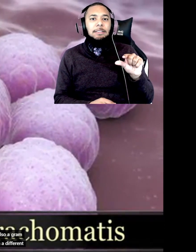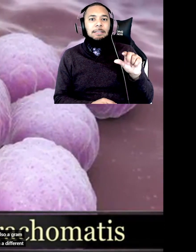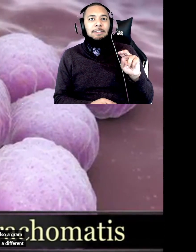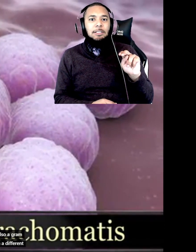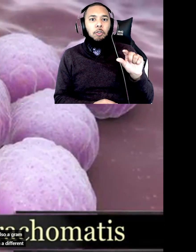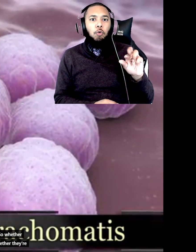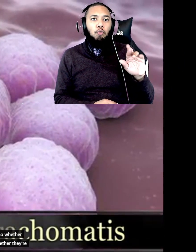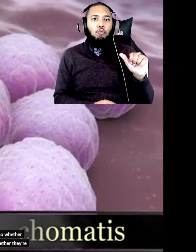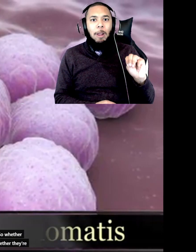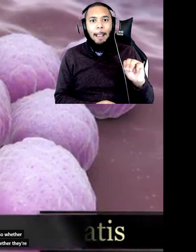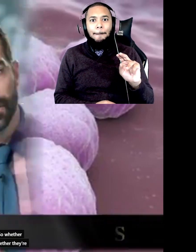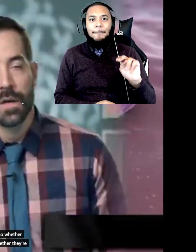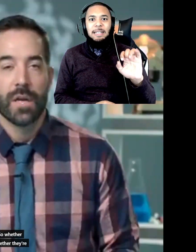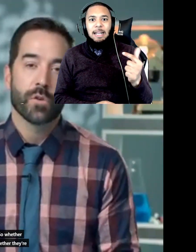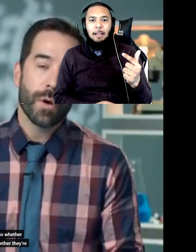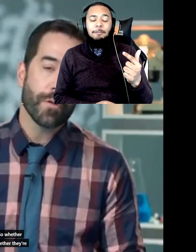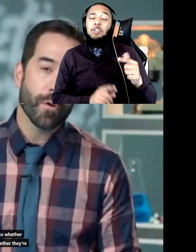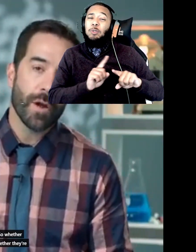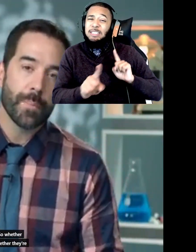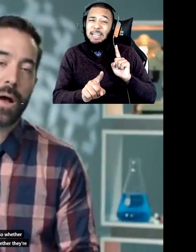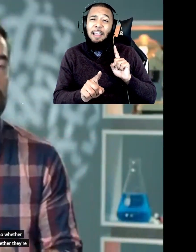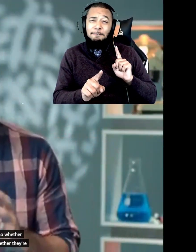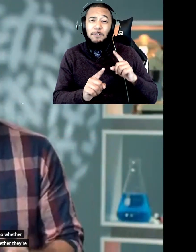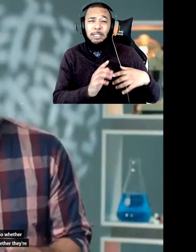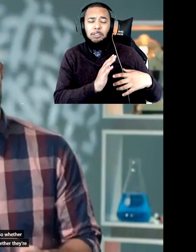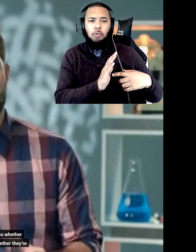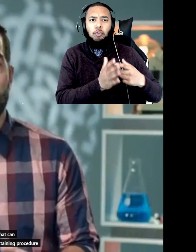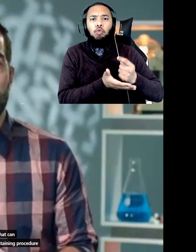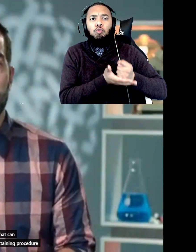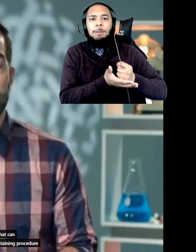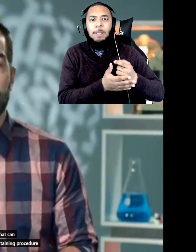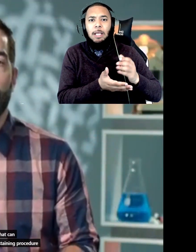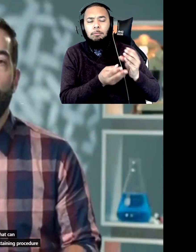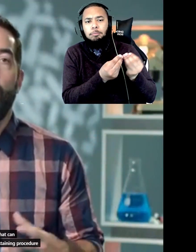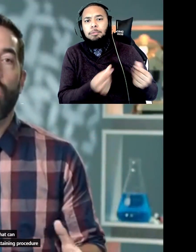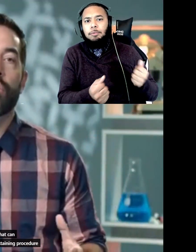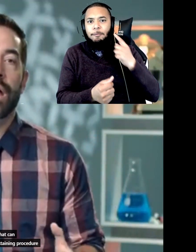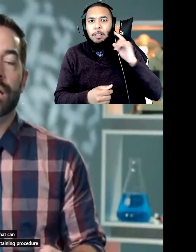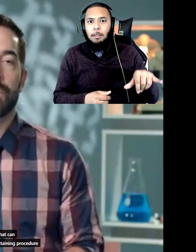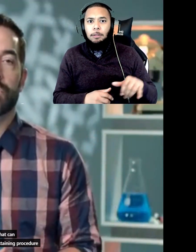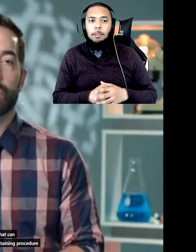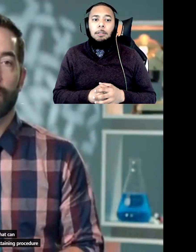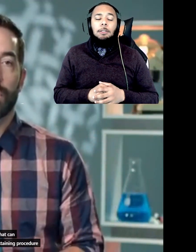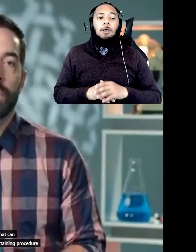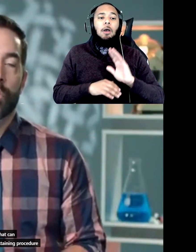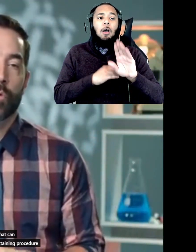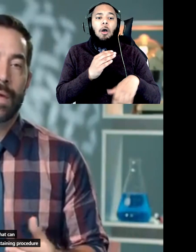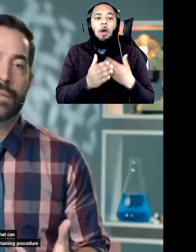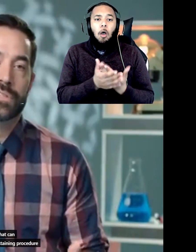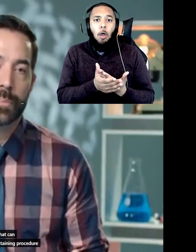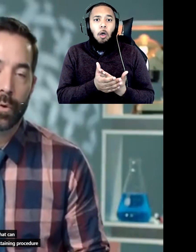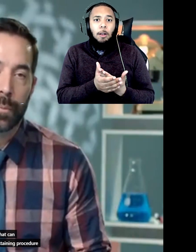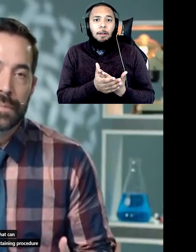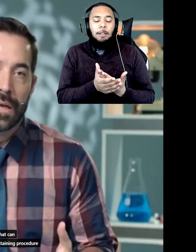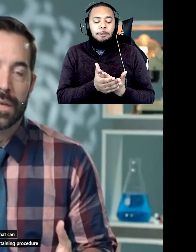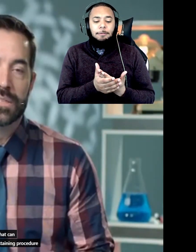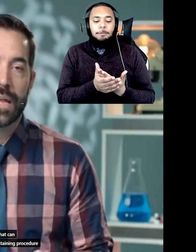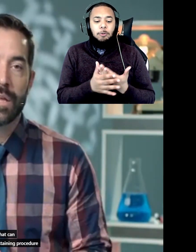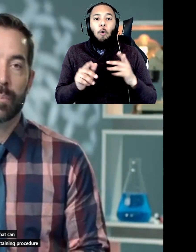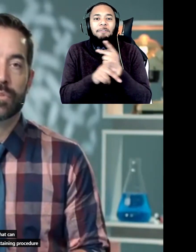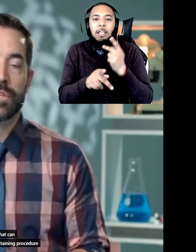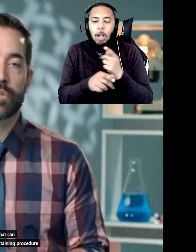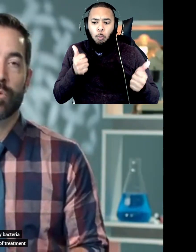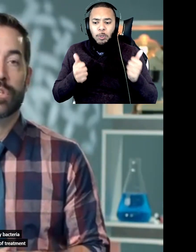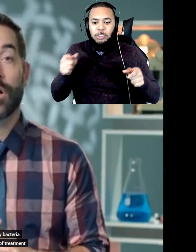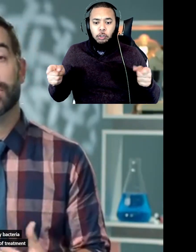So again, a different form of treatment there. So whether they're gram-positive or whether they're gram-negative, all of that can be determined through a simple